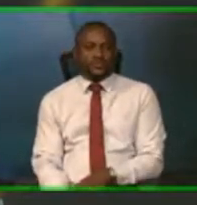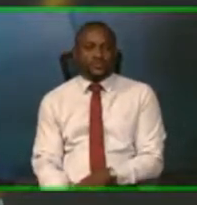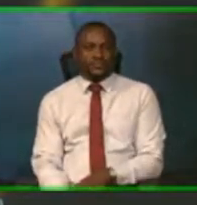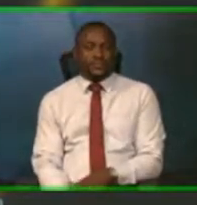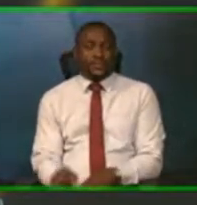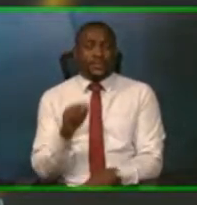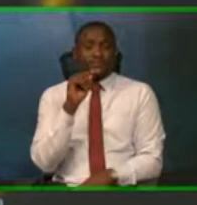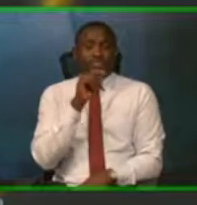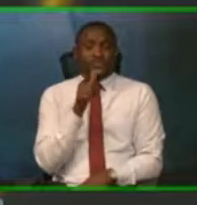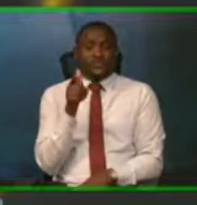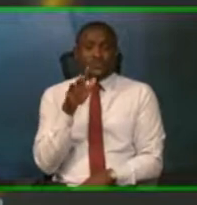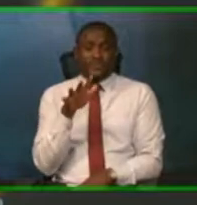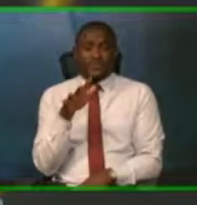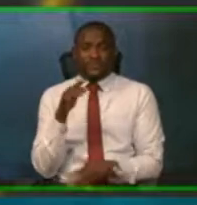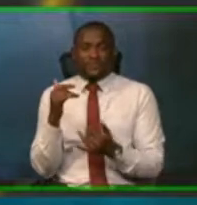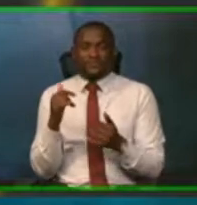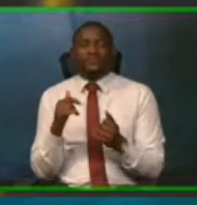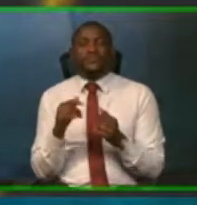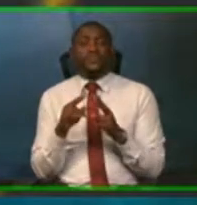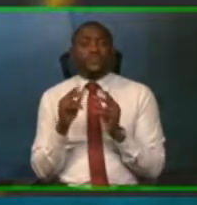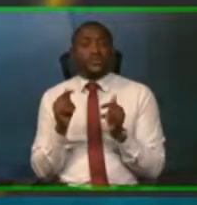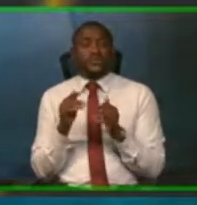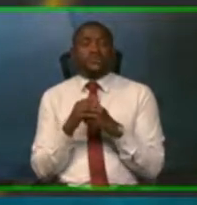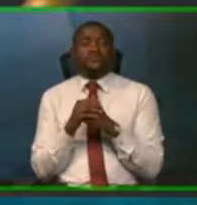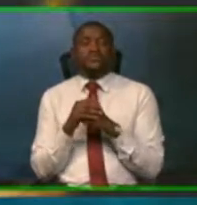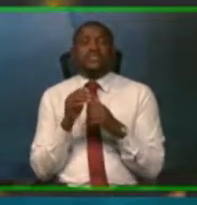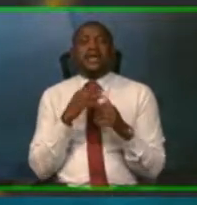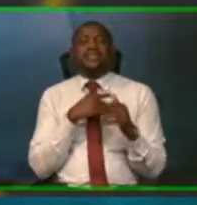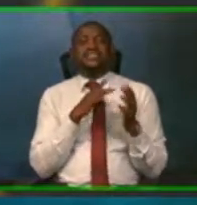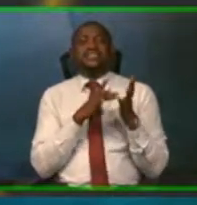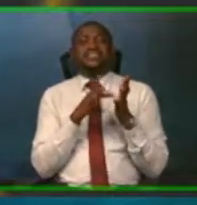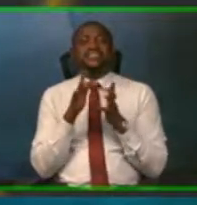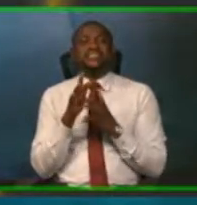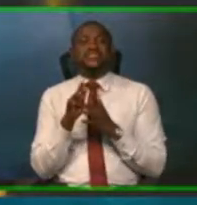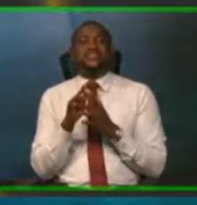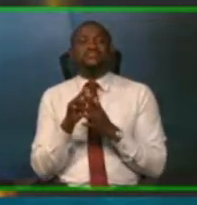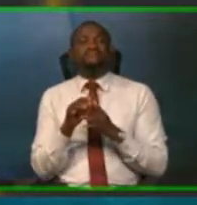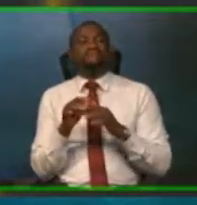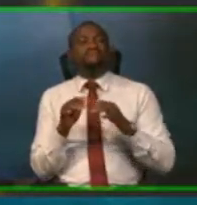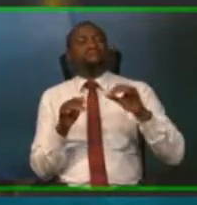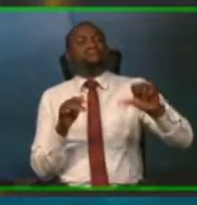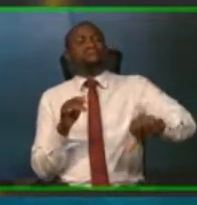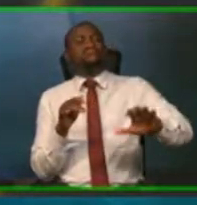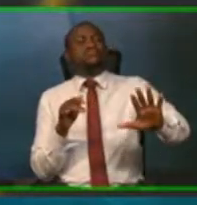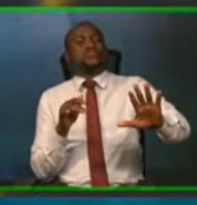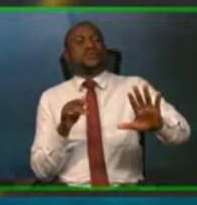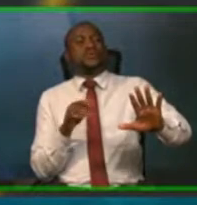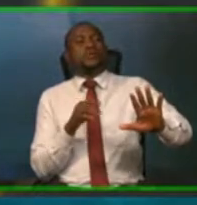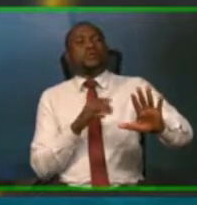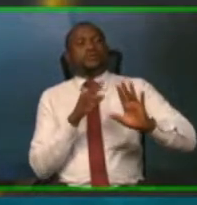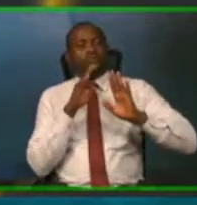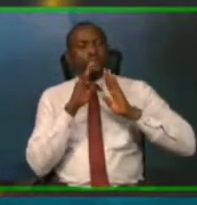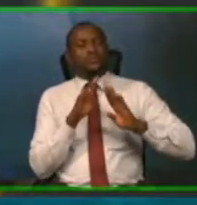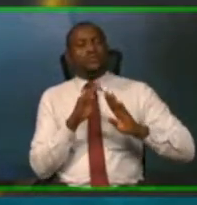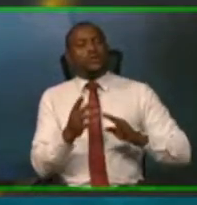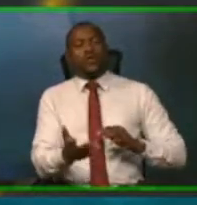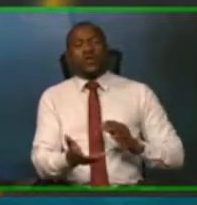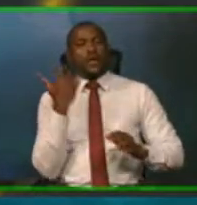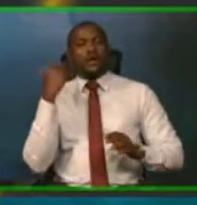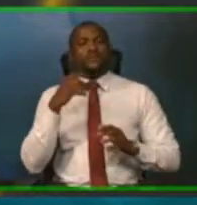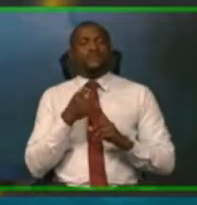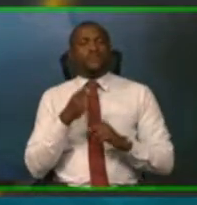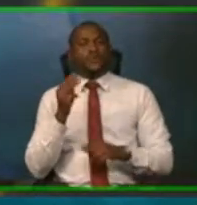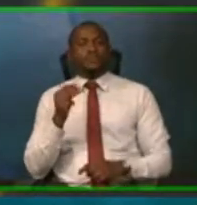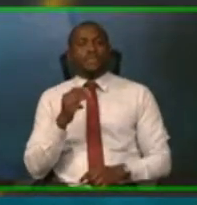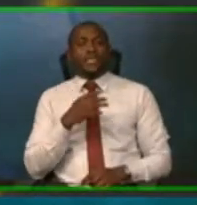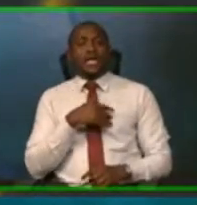Verse 25 now, very quickly. And Jesus rebuked him, saying, "Hold your peace, come out of him." Next verse. And when